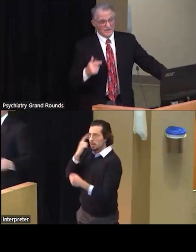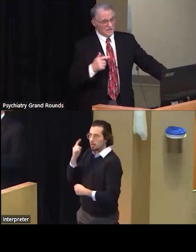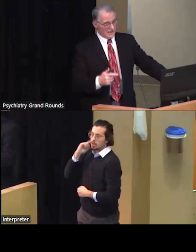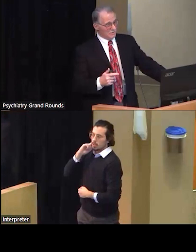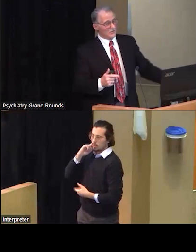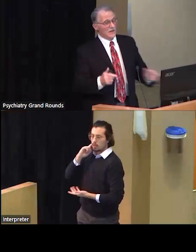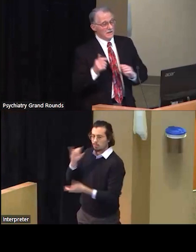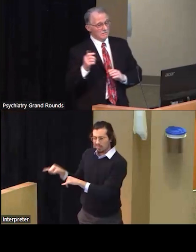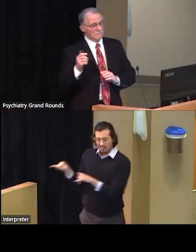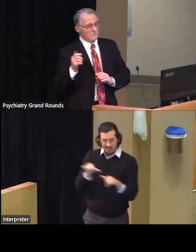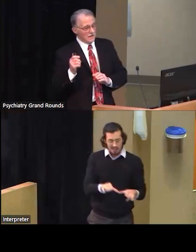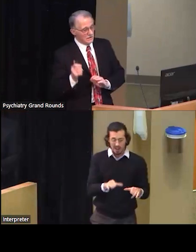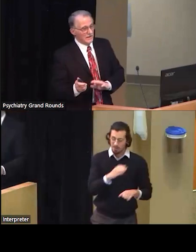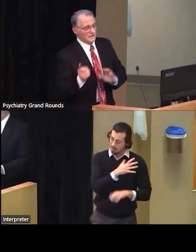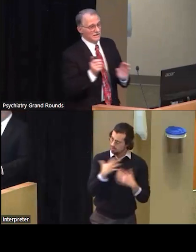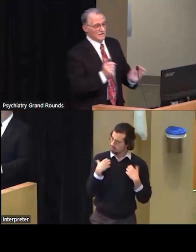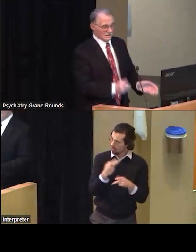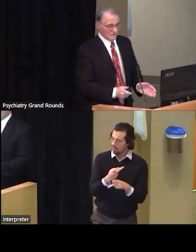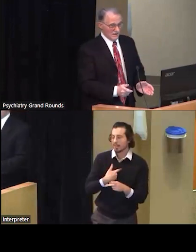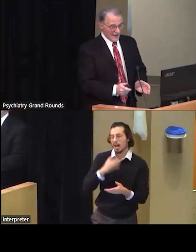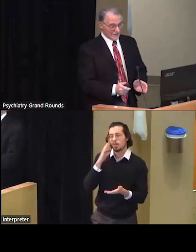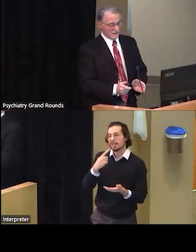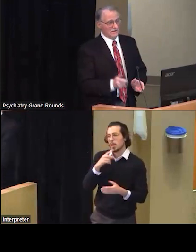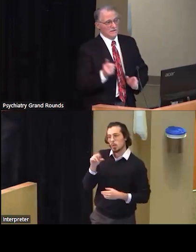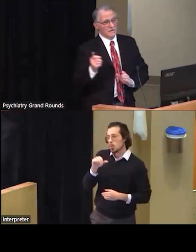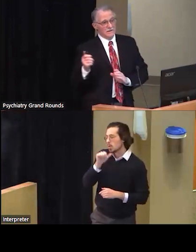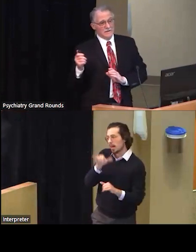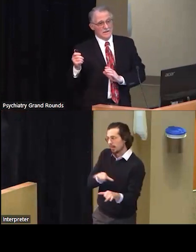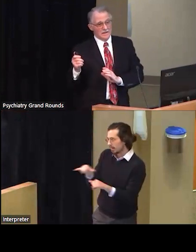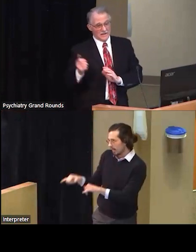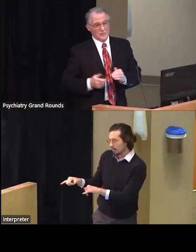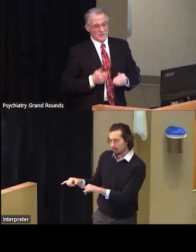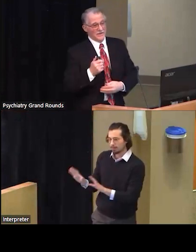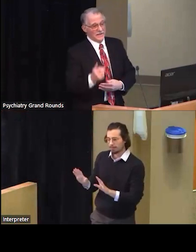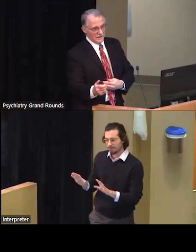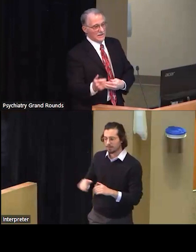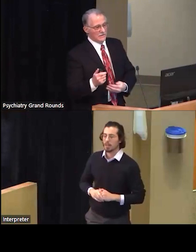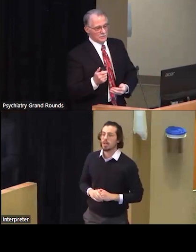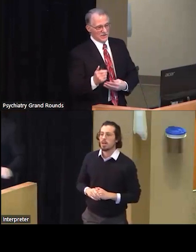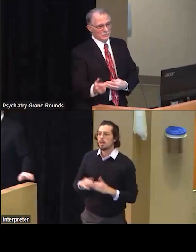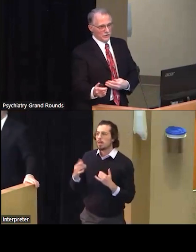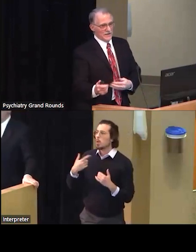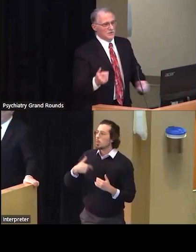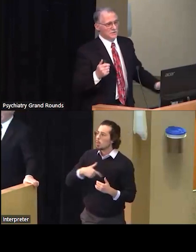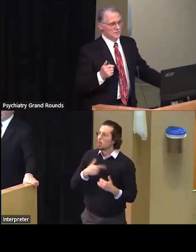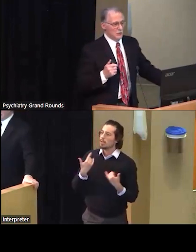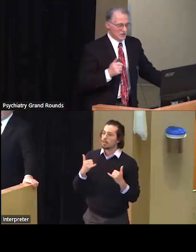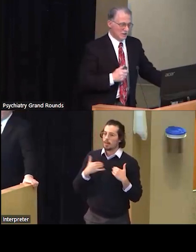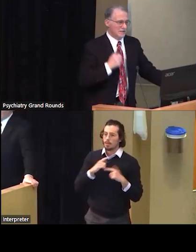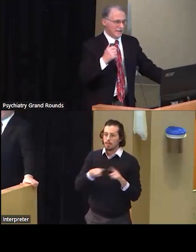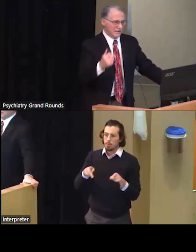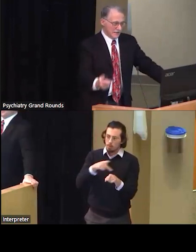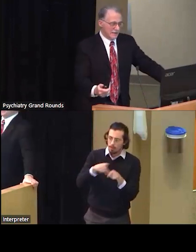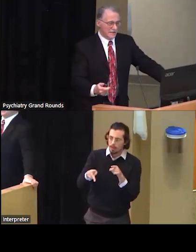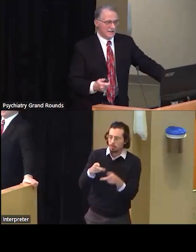Is it really the same? I debate that it's not. And because we're still in the giving profession, we're